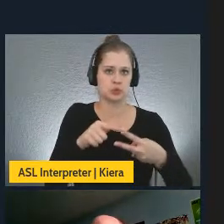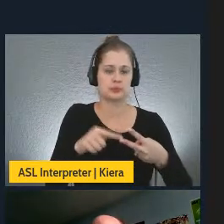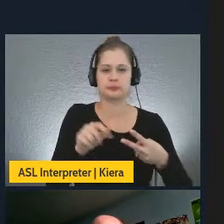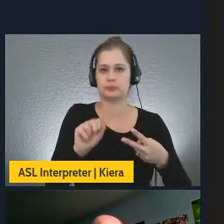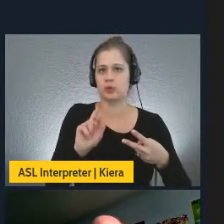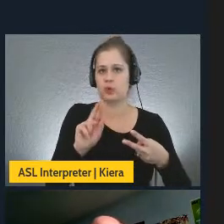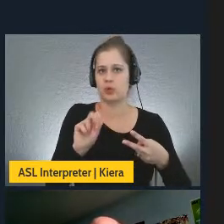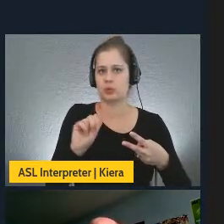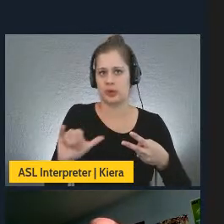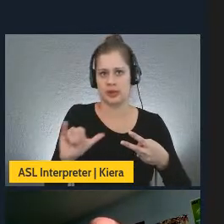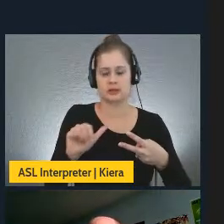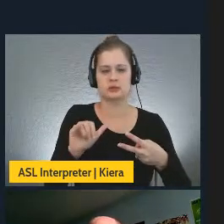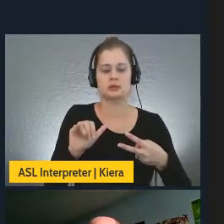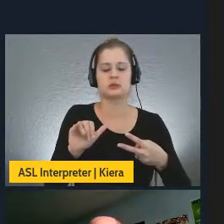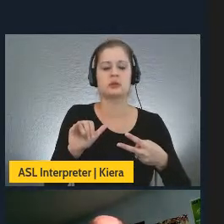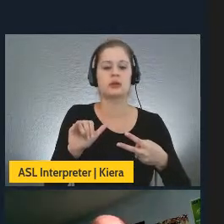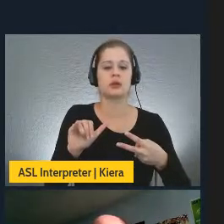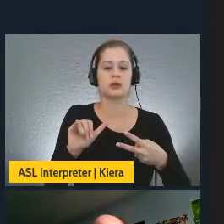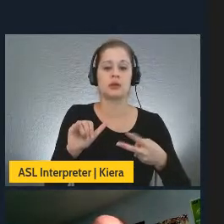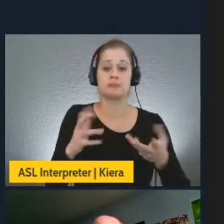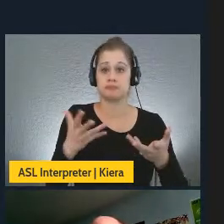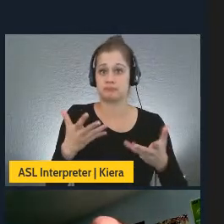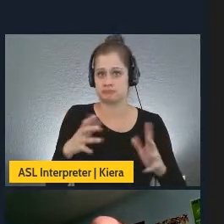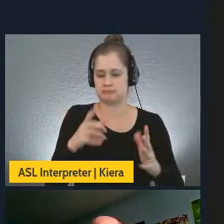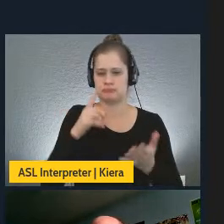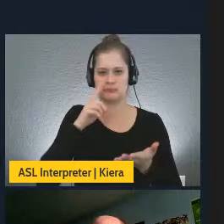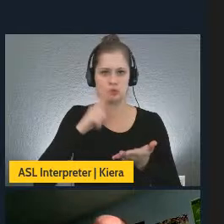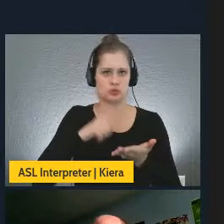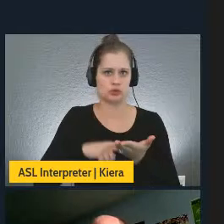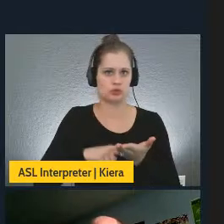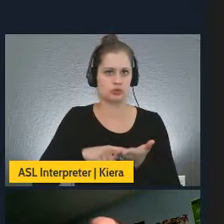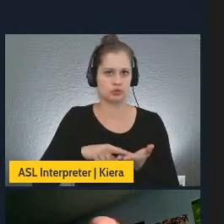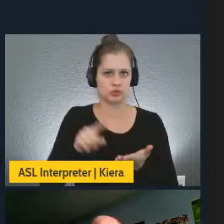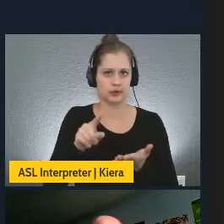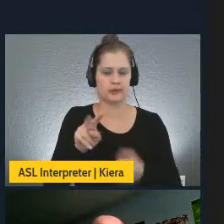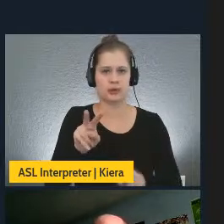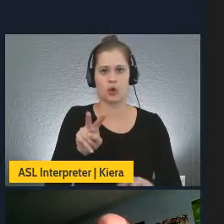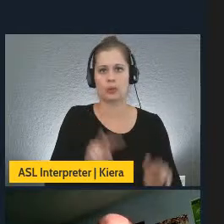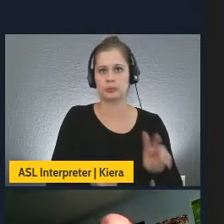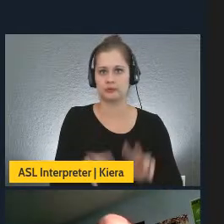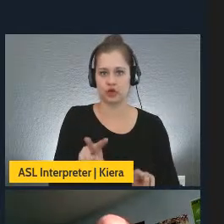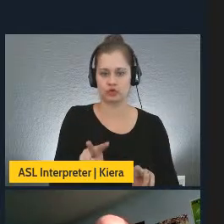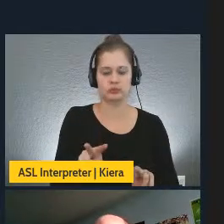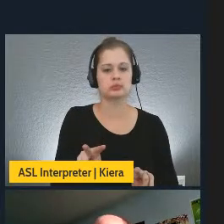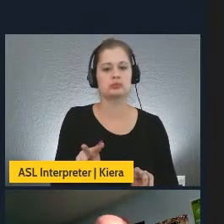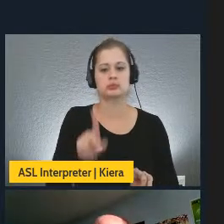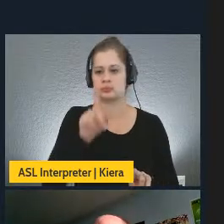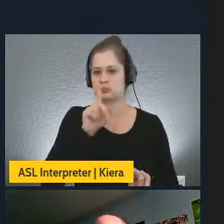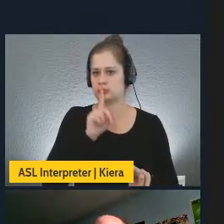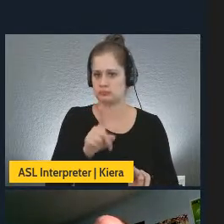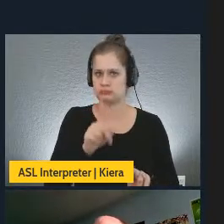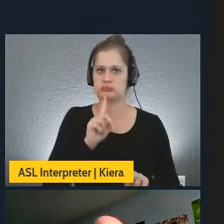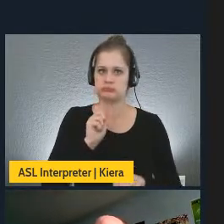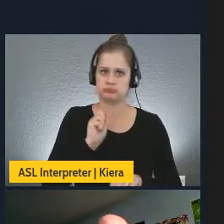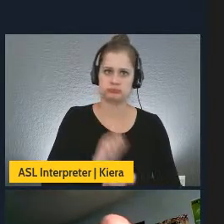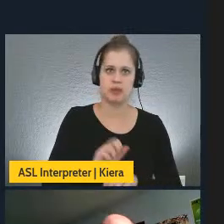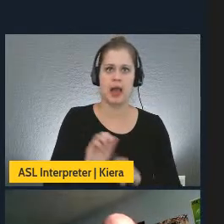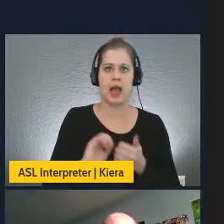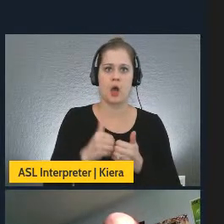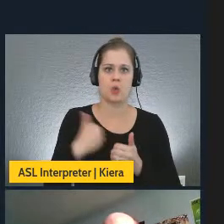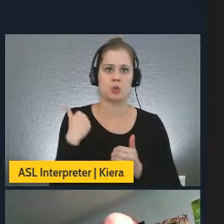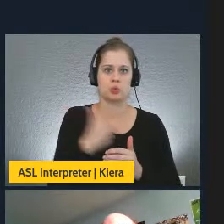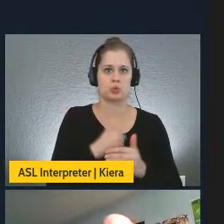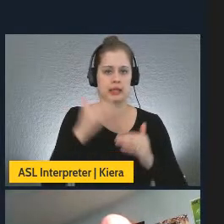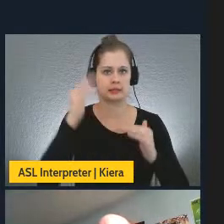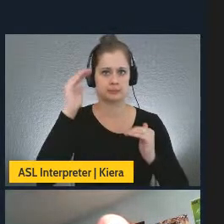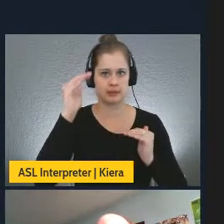arrays, and then we can check that the observations are as we expect. We